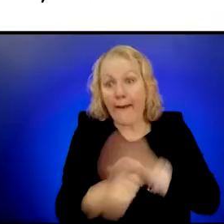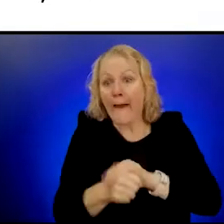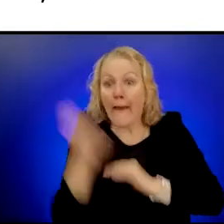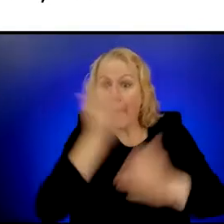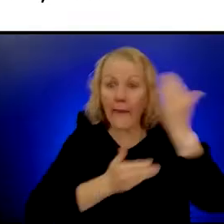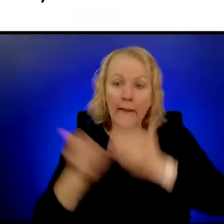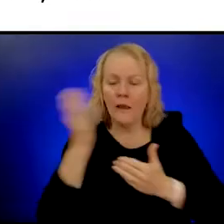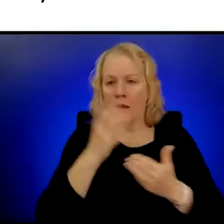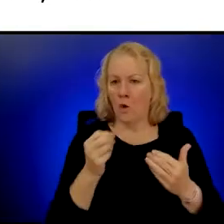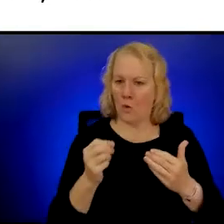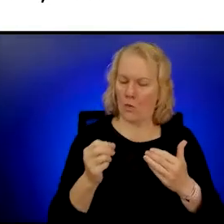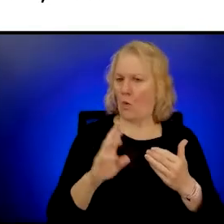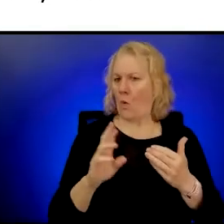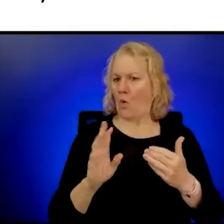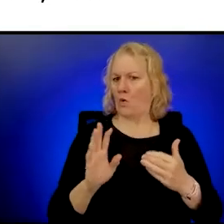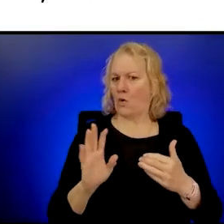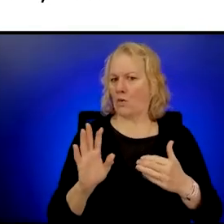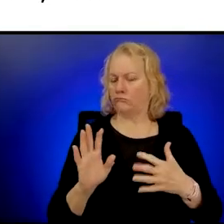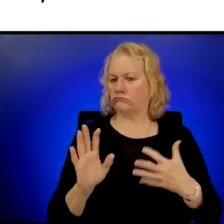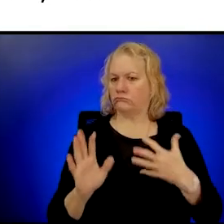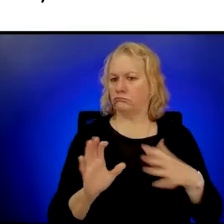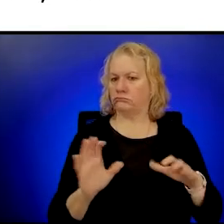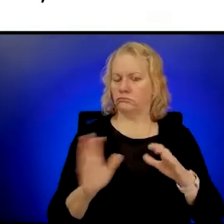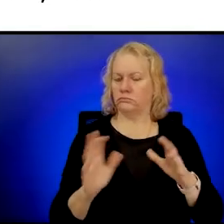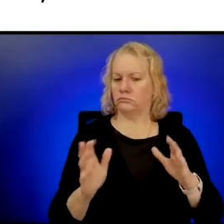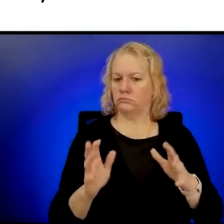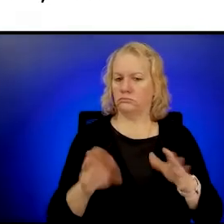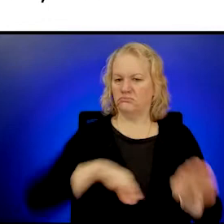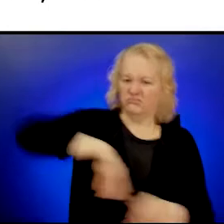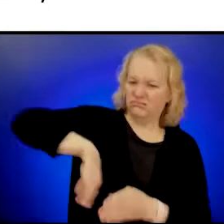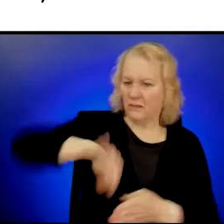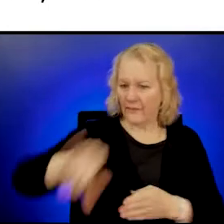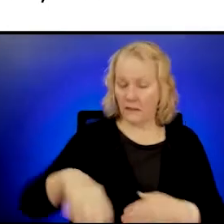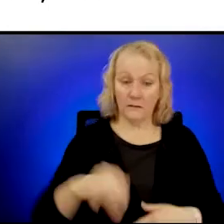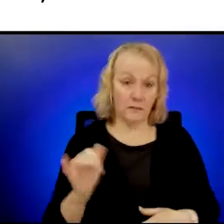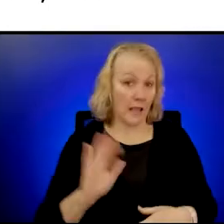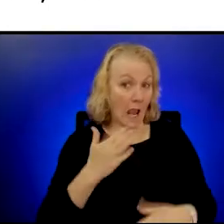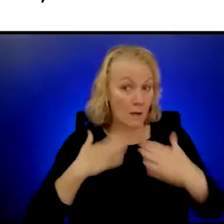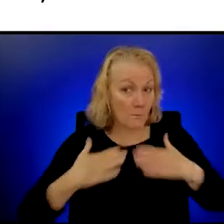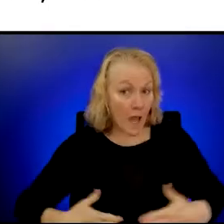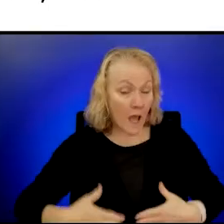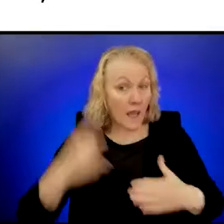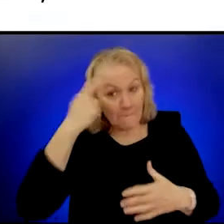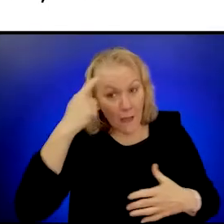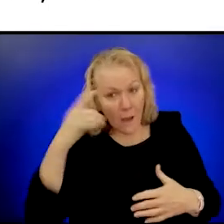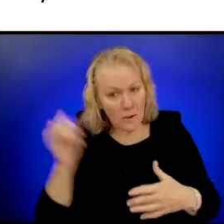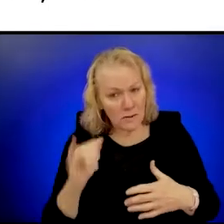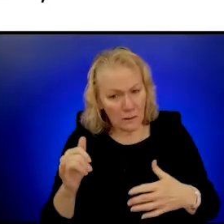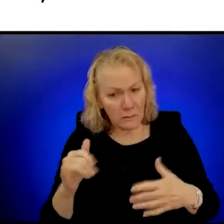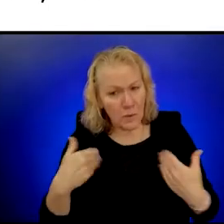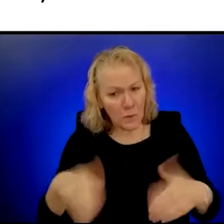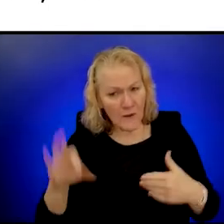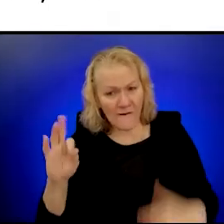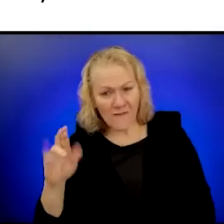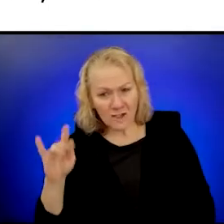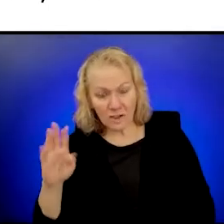to compensate for, something that we're trying to compensate for. Bodies and minds are fragile. As you grow older, your eyesight